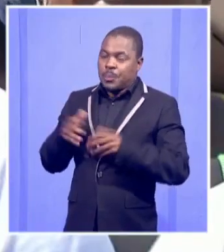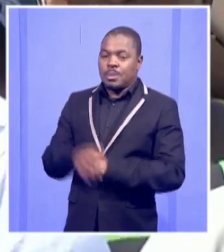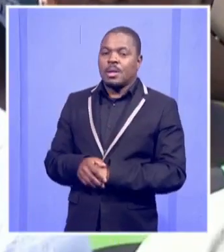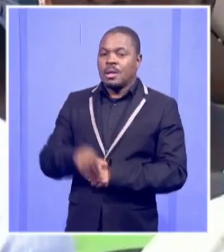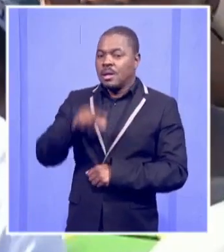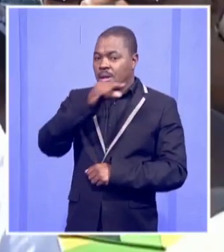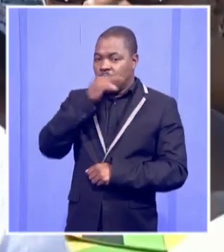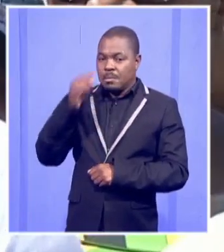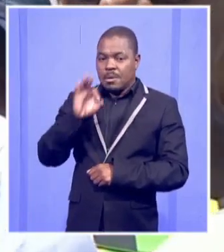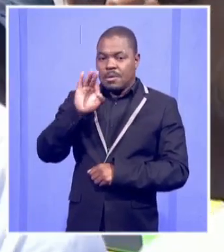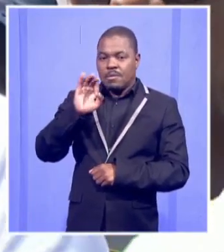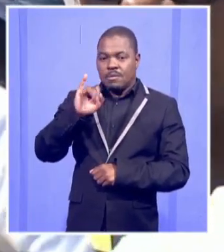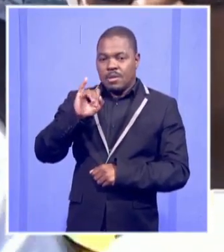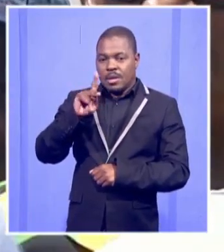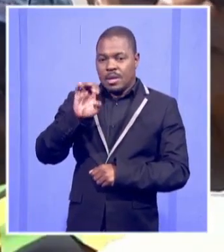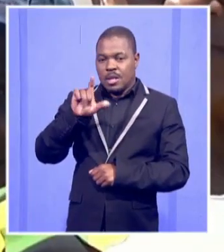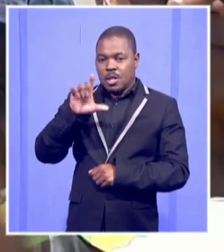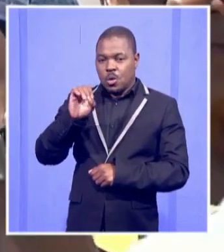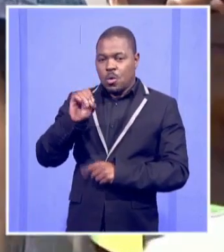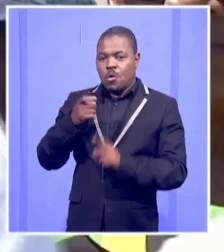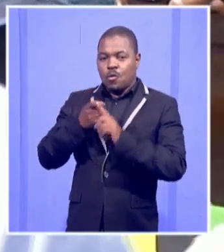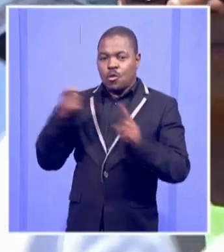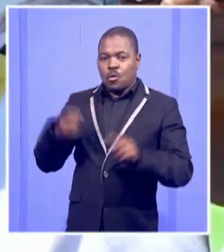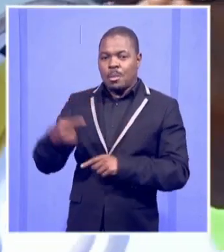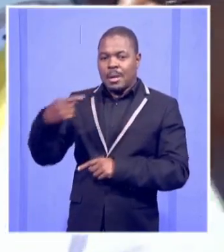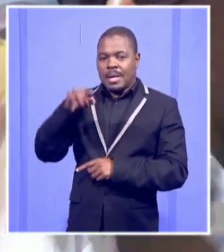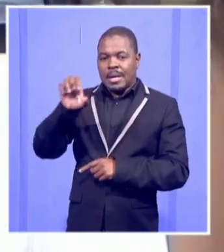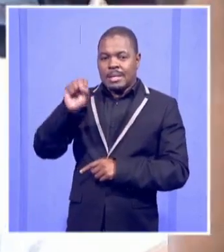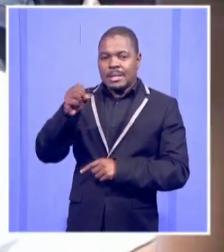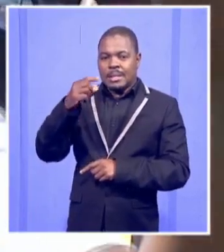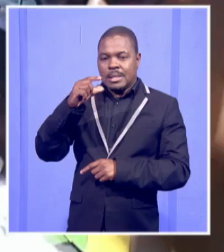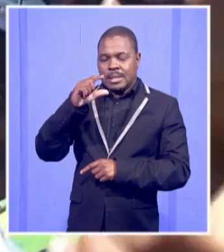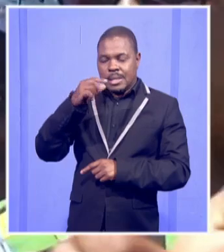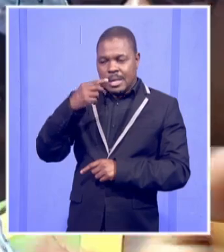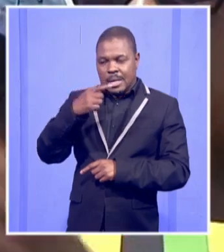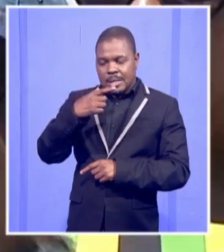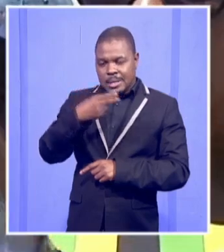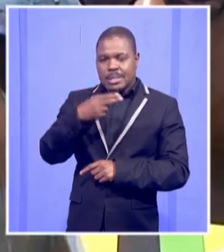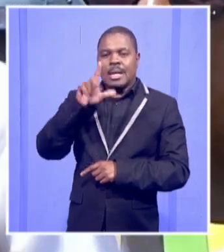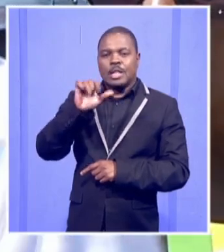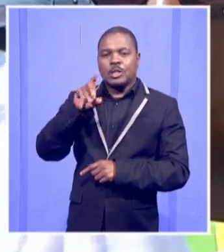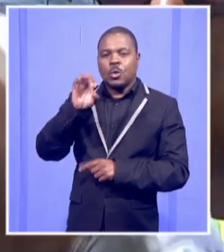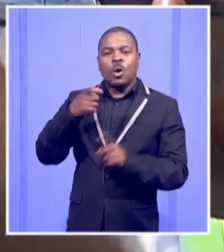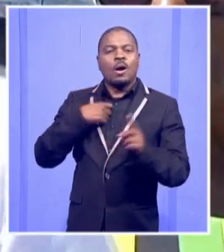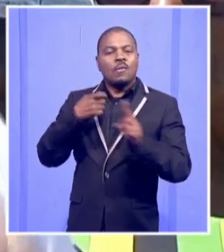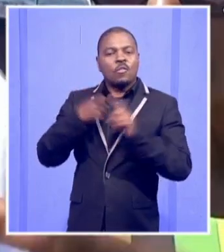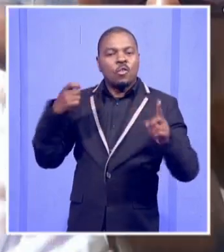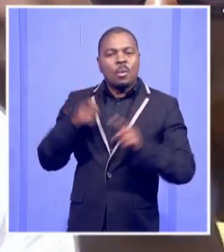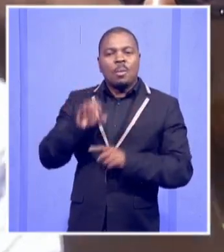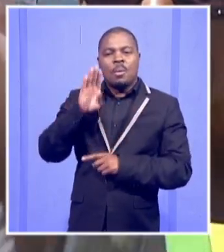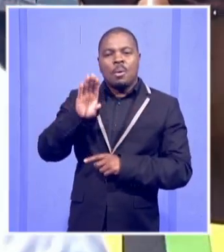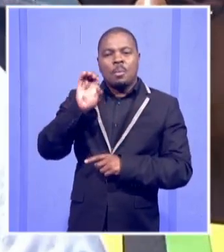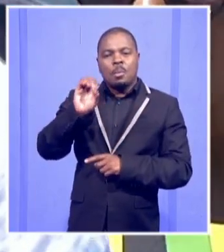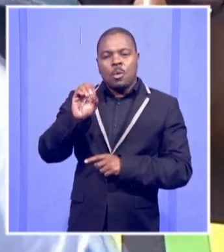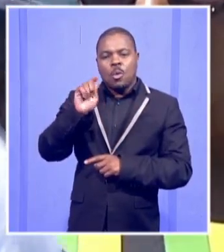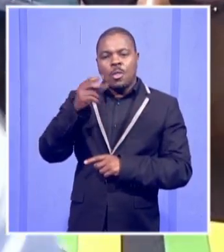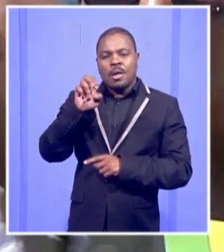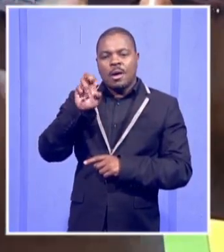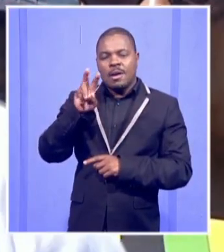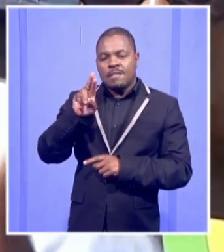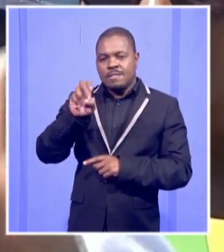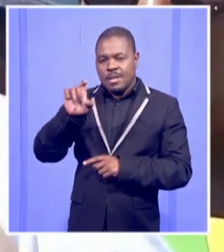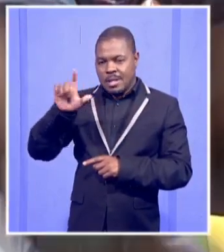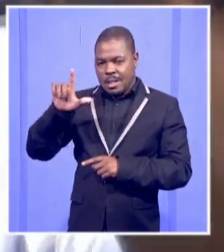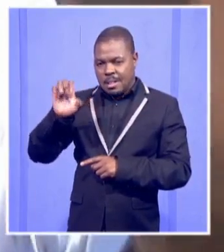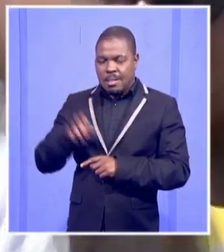name is Figile from Lido, one member of Lido. We are originally from Khotsong, Botaville, and we are here today. The reason we are excited, we